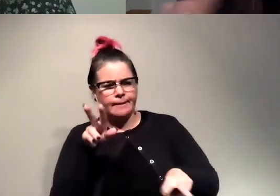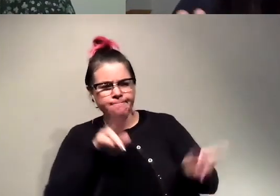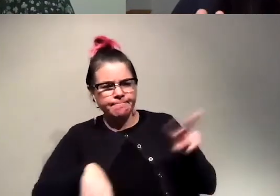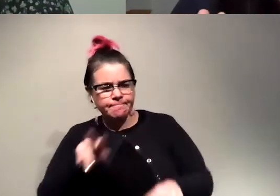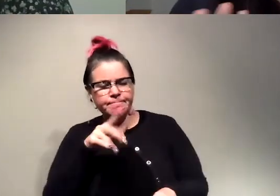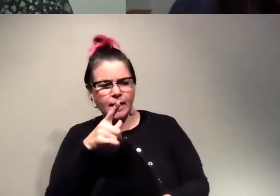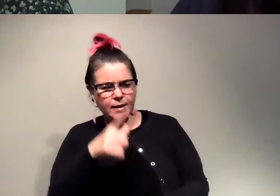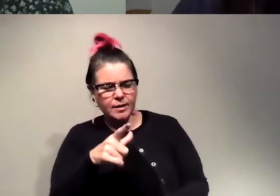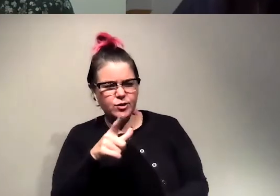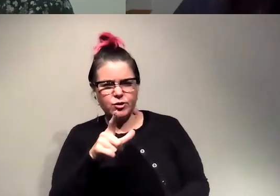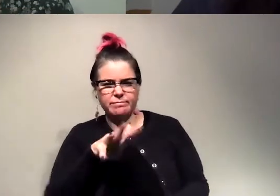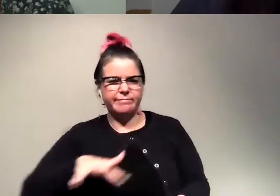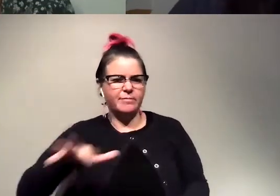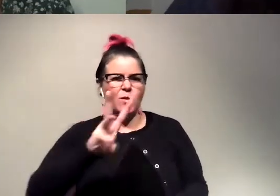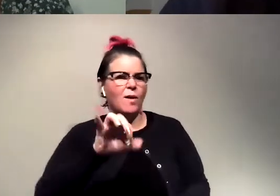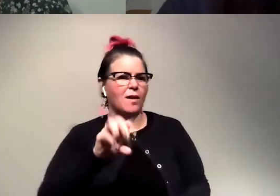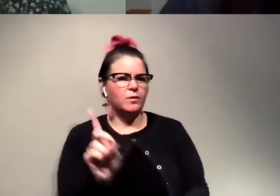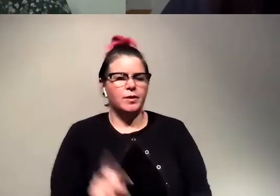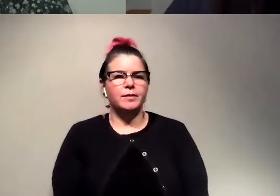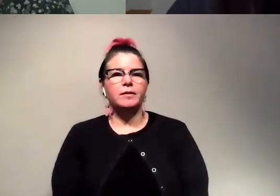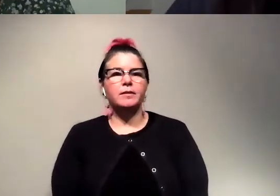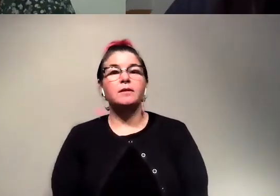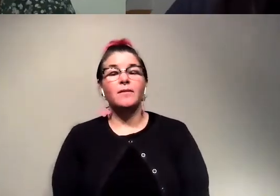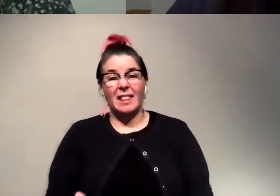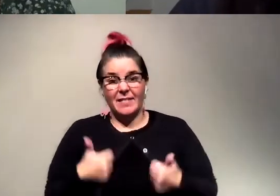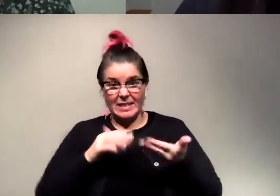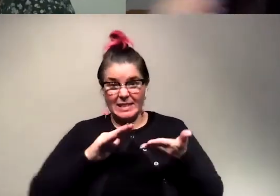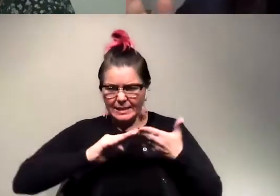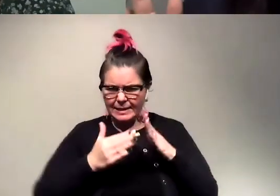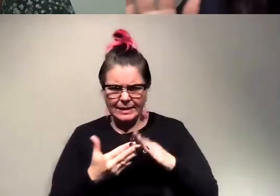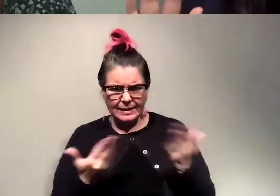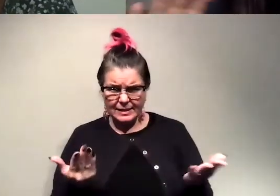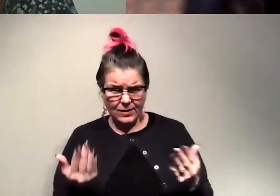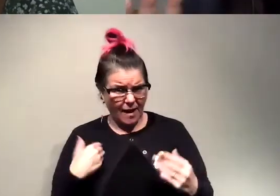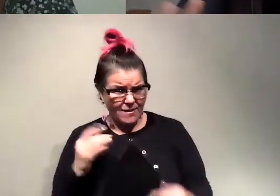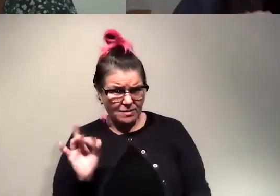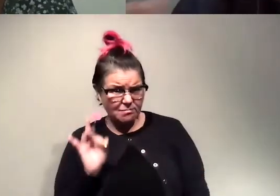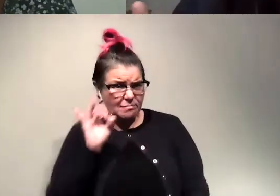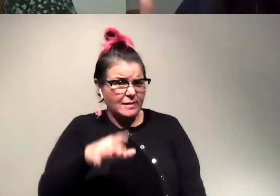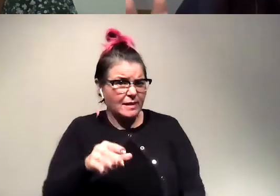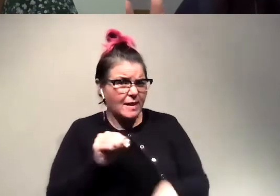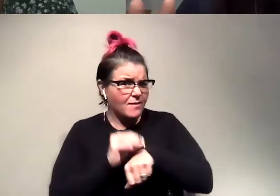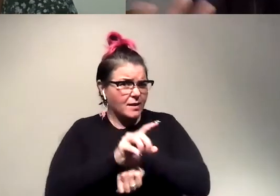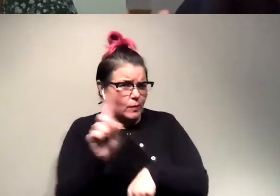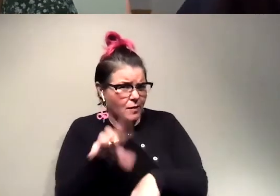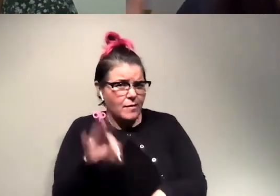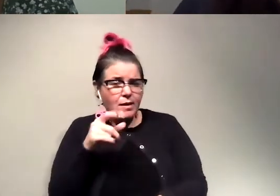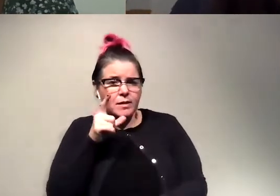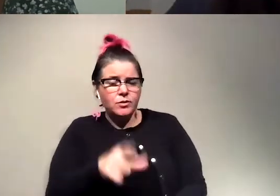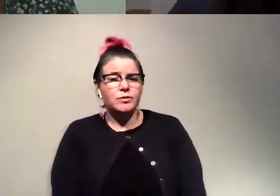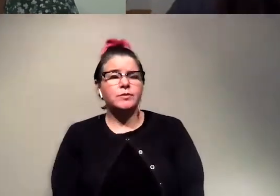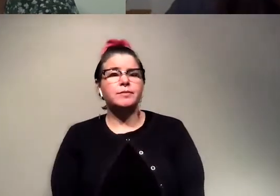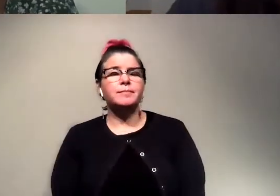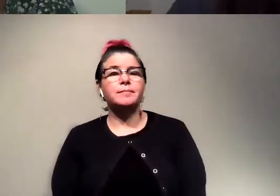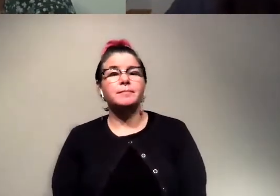lizards in the wild? So maybe if we live in urban environments, like, do you have any tips for people to find lizards in their backyards or